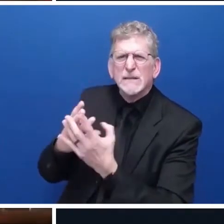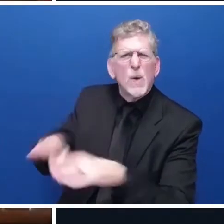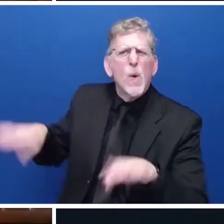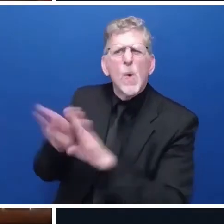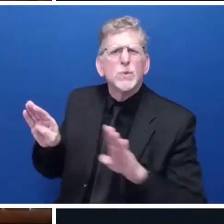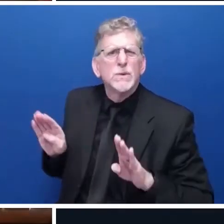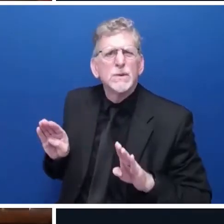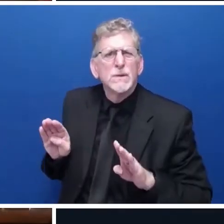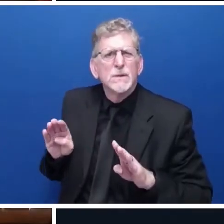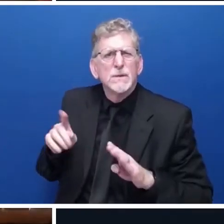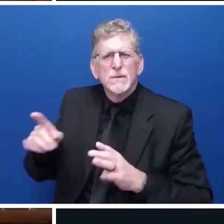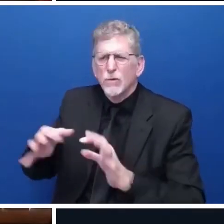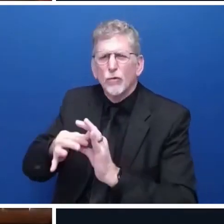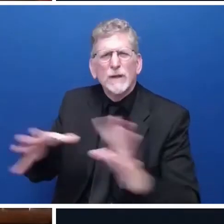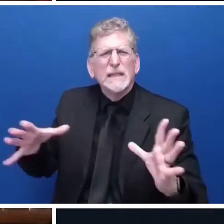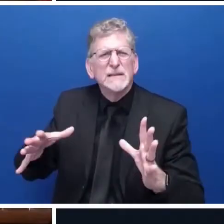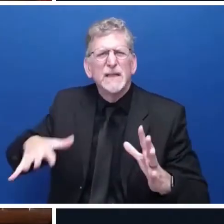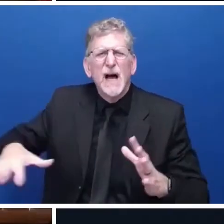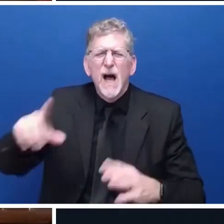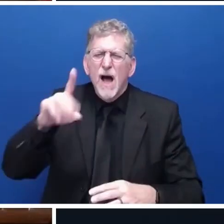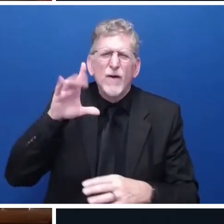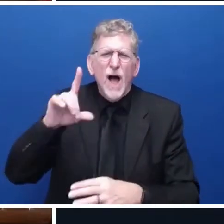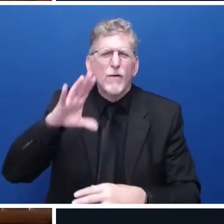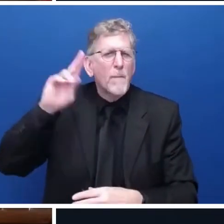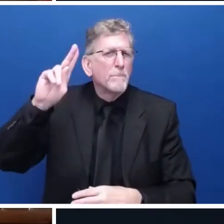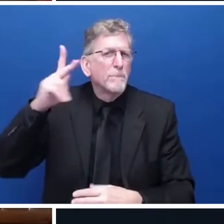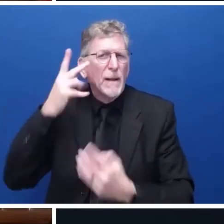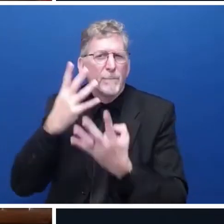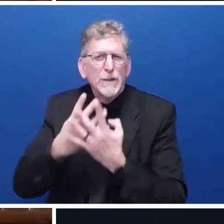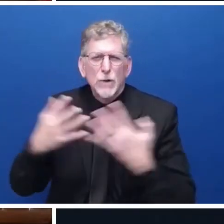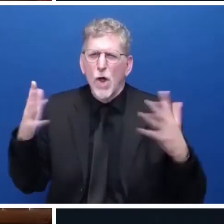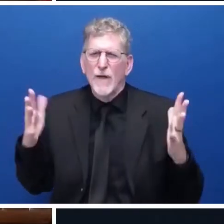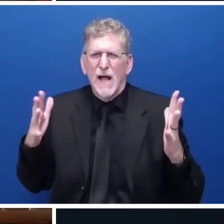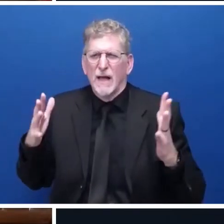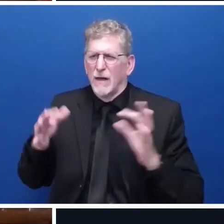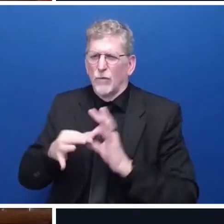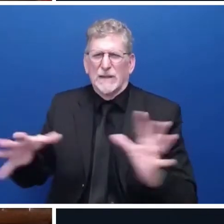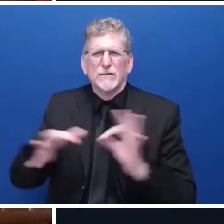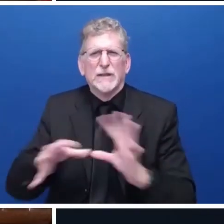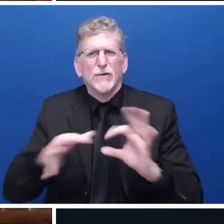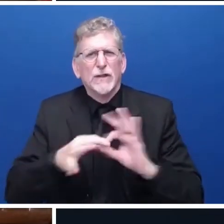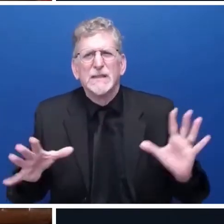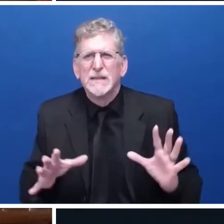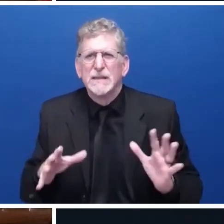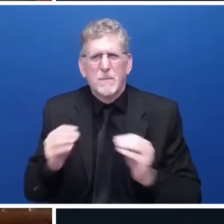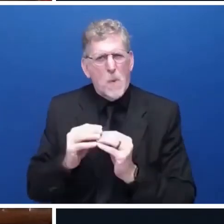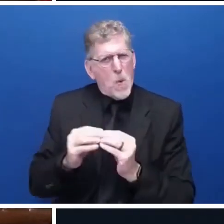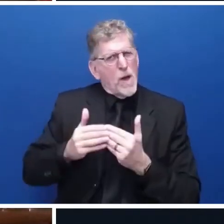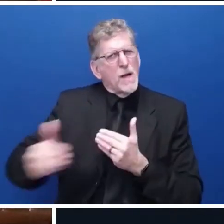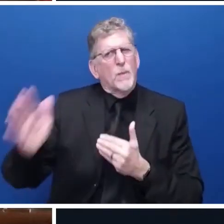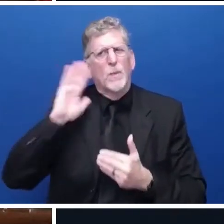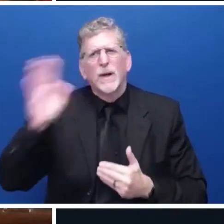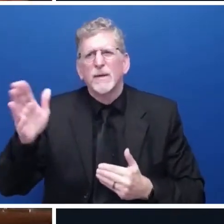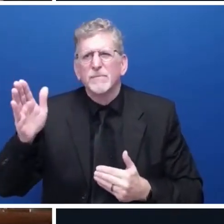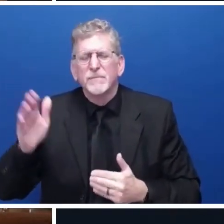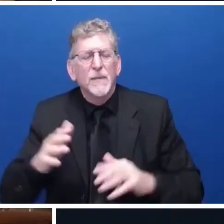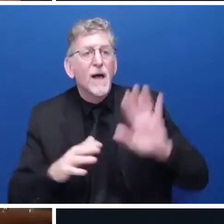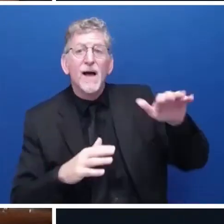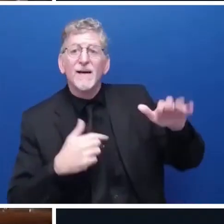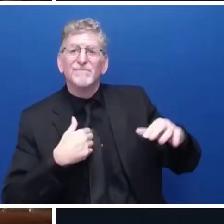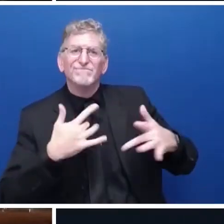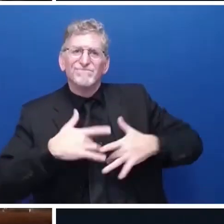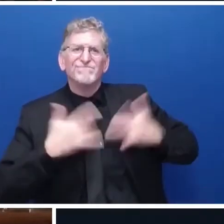has your uncle been released, but he is here tonight. We brought him over to celebrate his freedom with you in